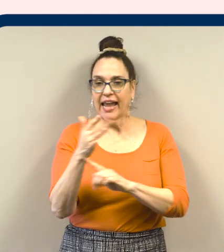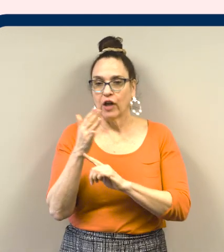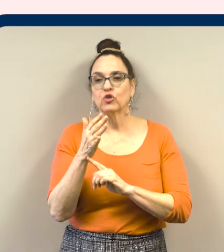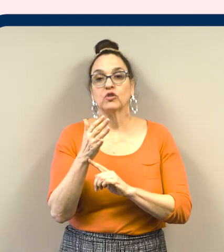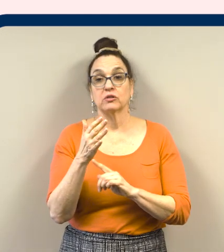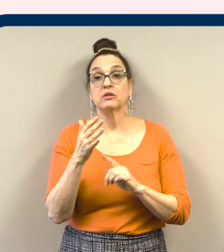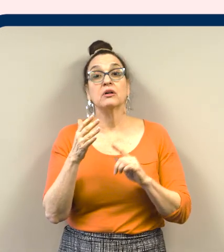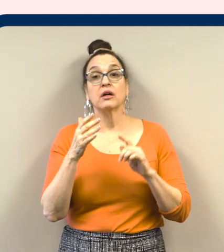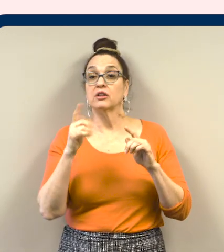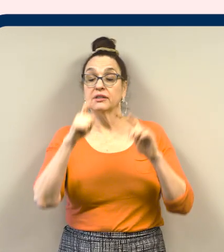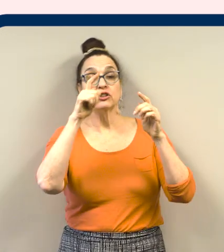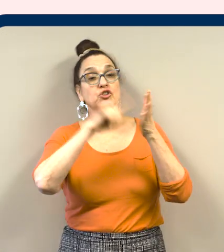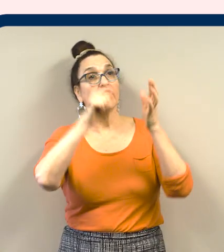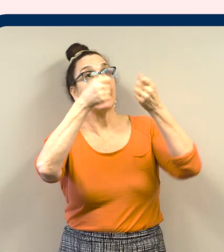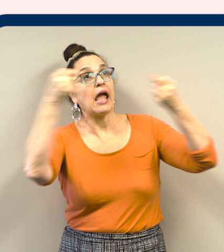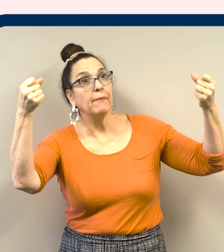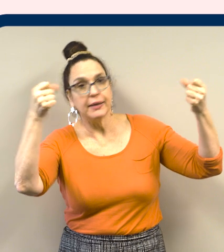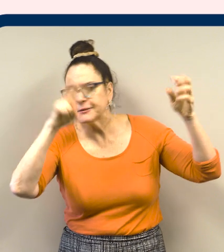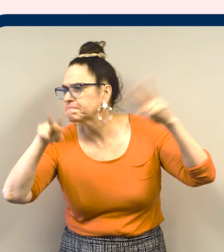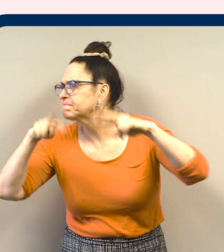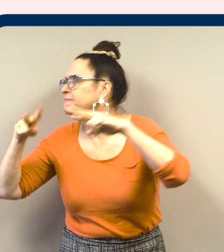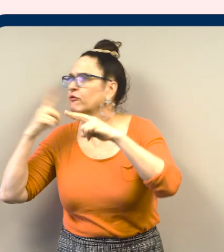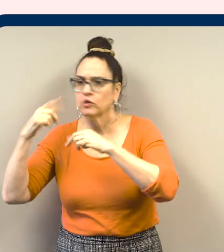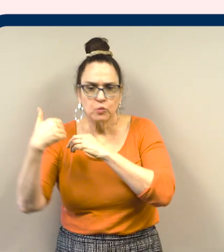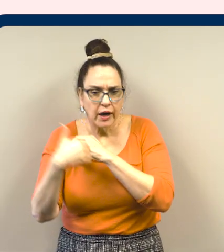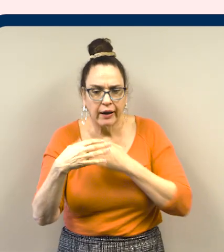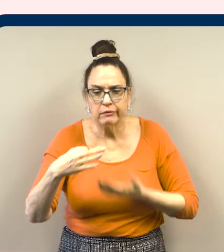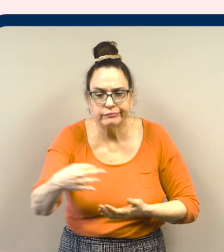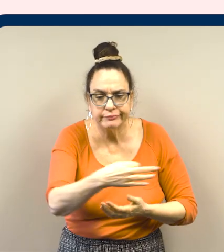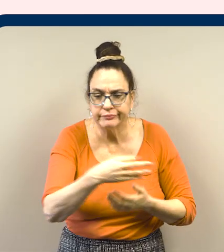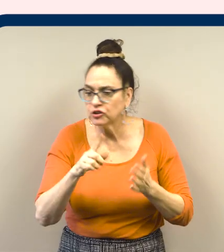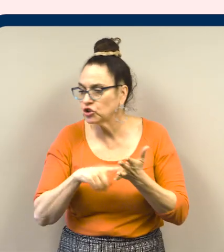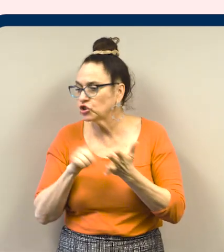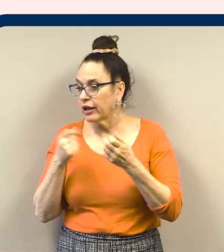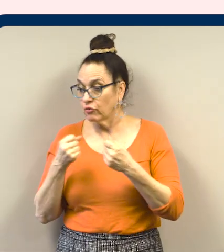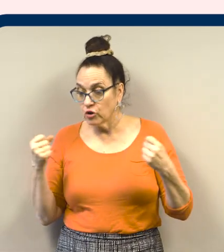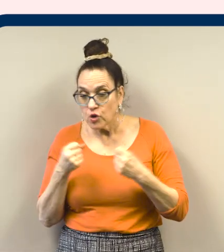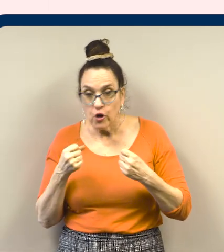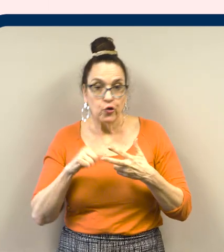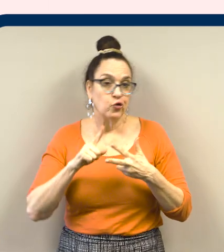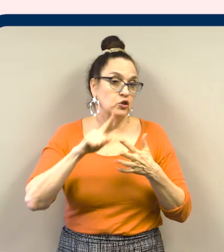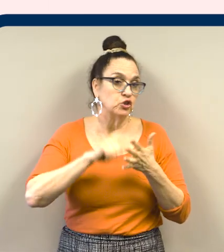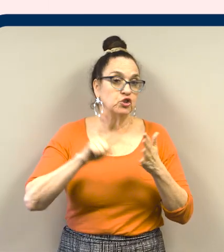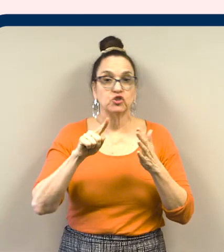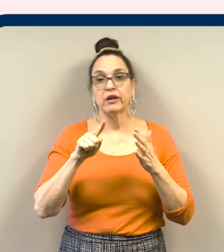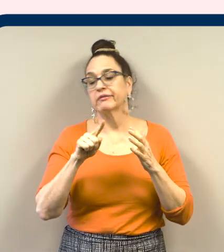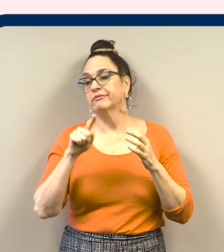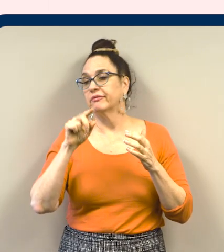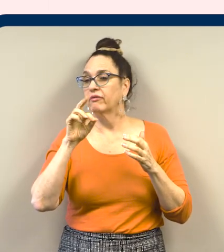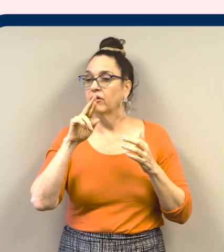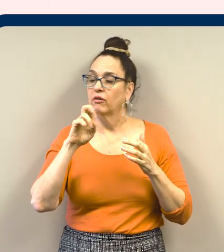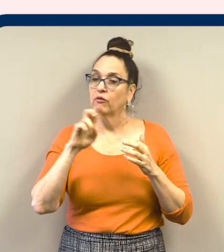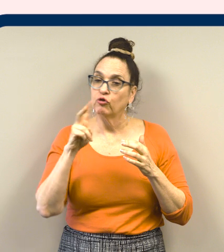candle. Make sure to go beyond the kitchen when cleaning up chametz. Be sure to check the cabinets, the pantry,